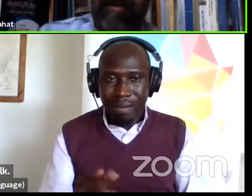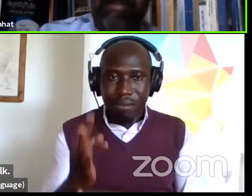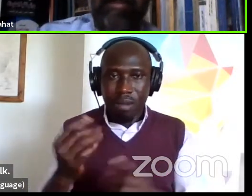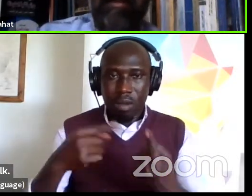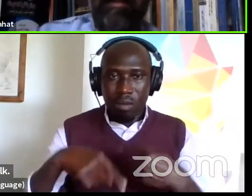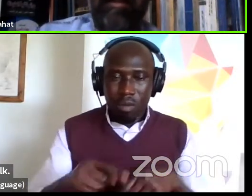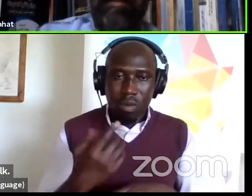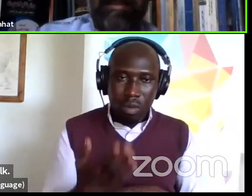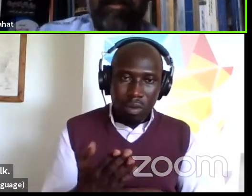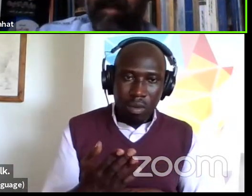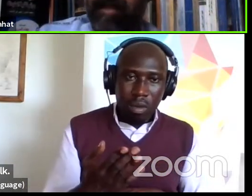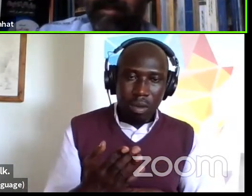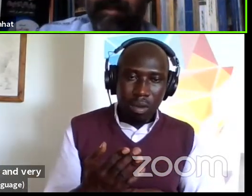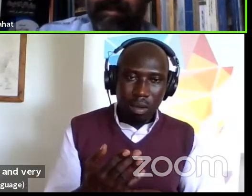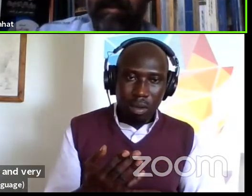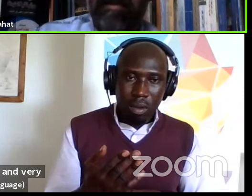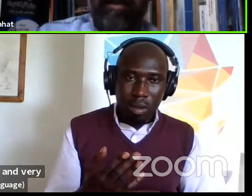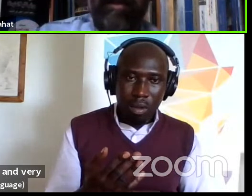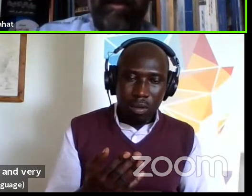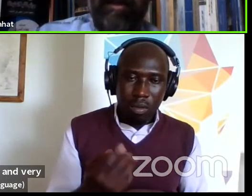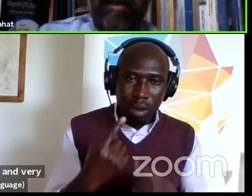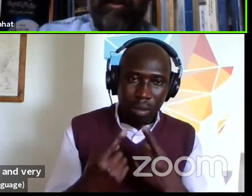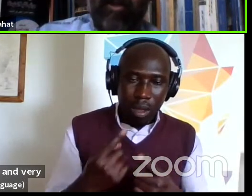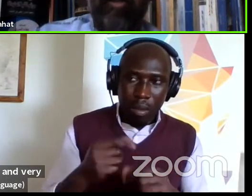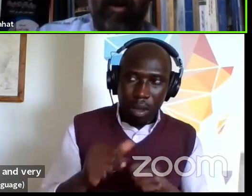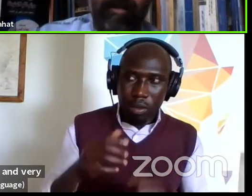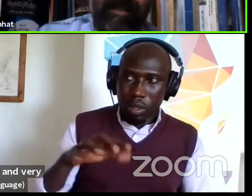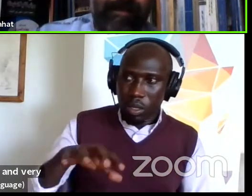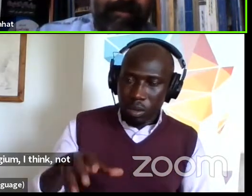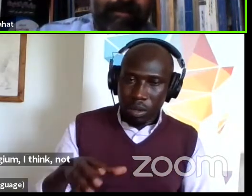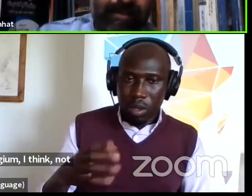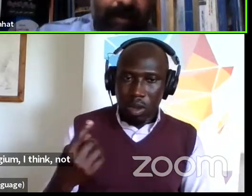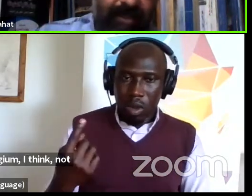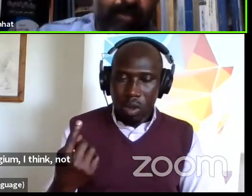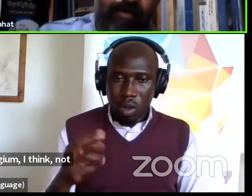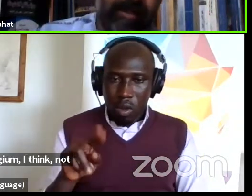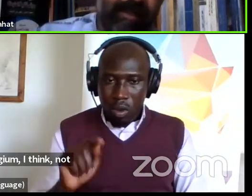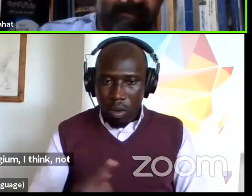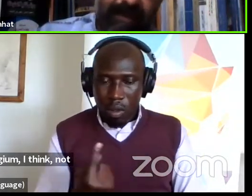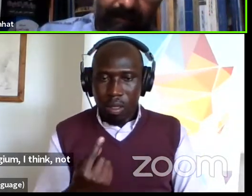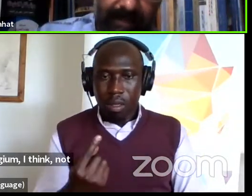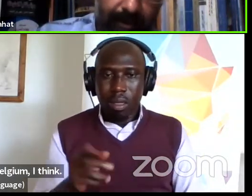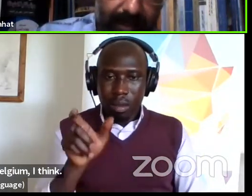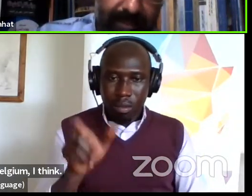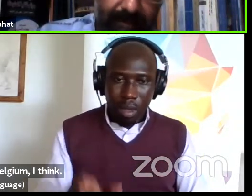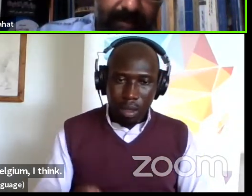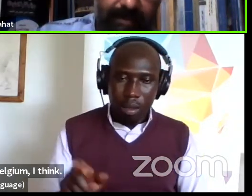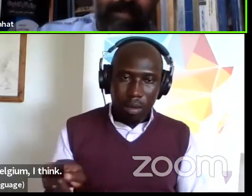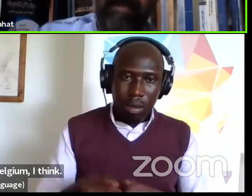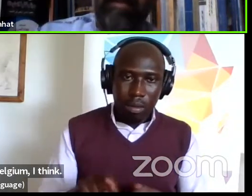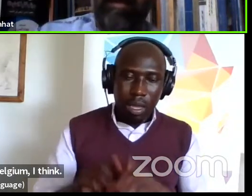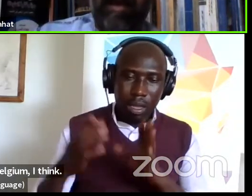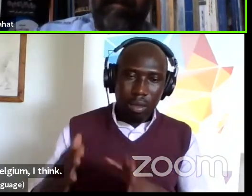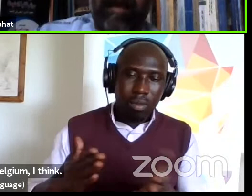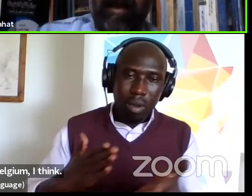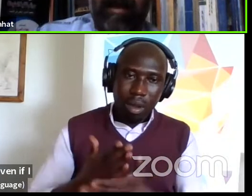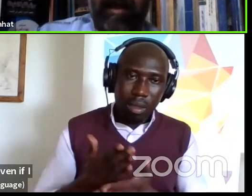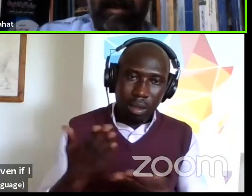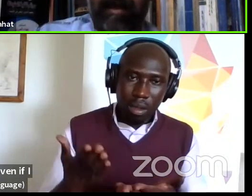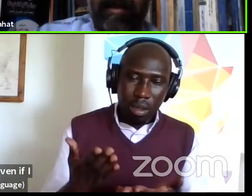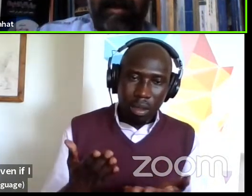speak about the digital rights in the region, I think not all the person, lawyers, or even if the human rights defenders